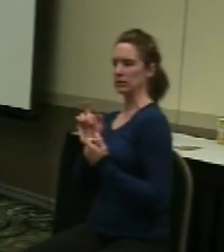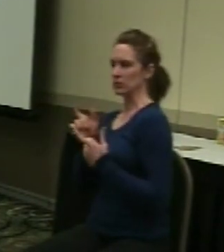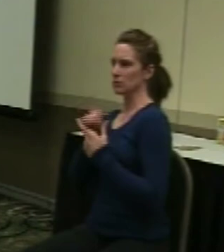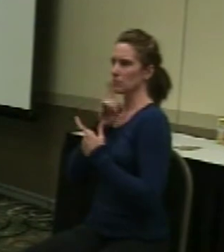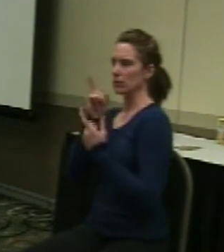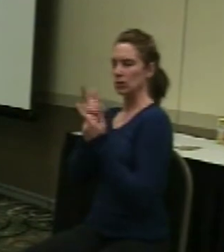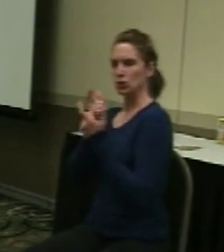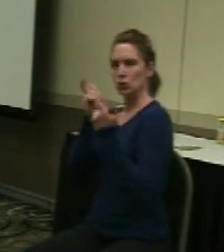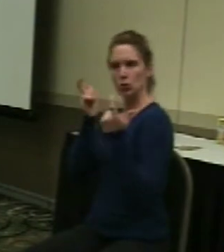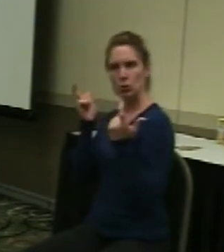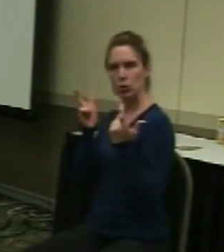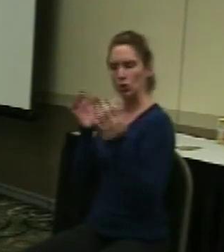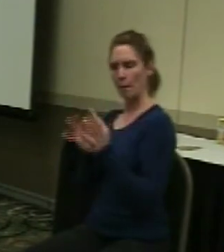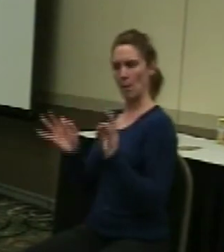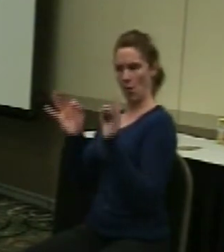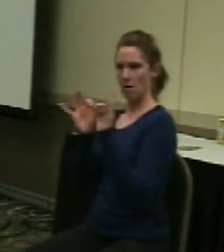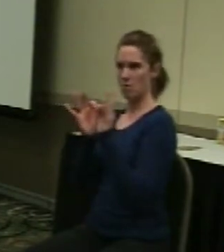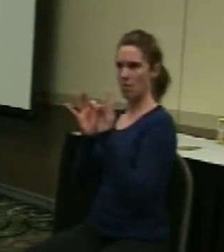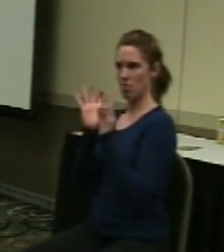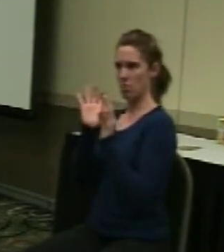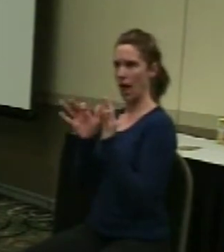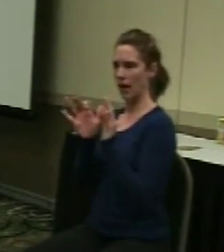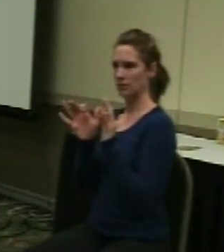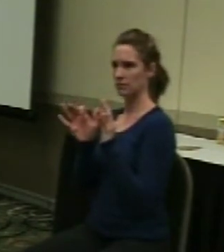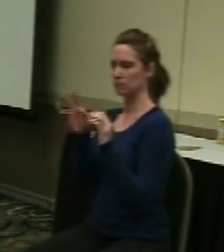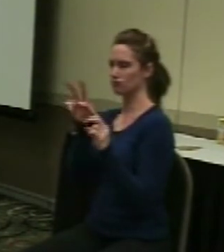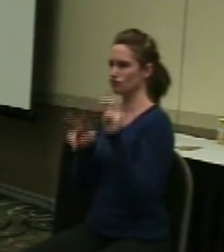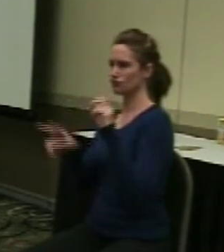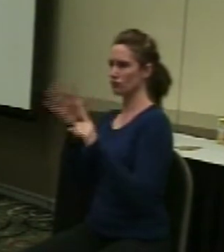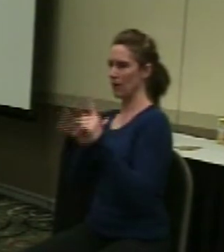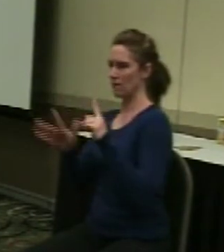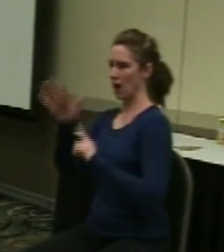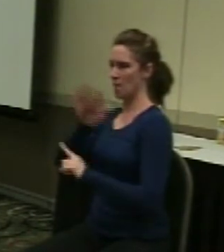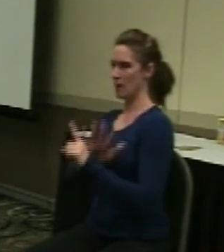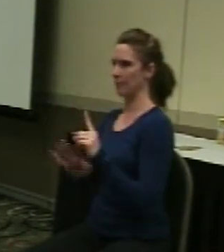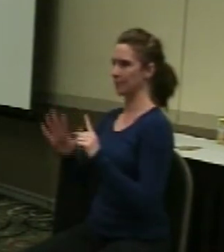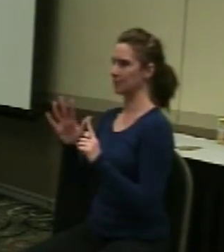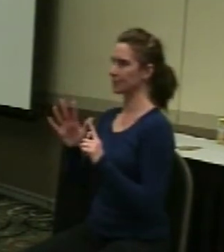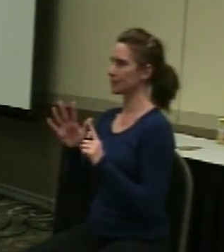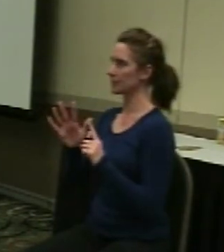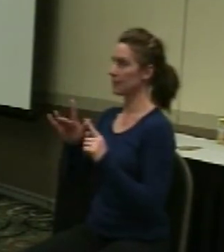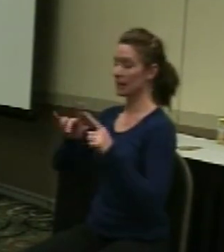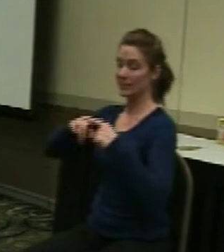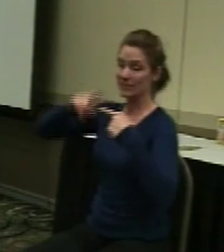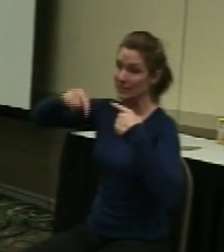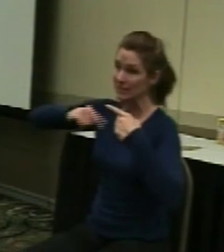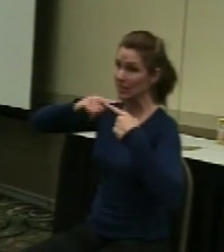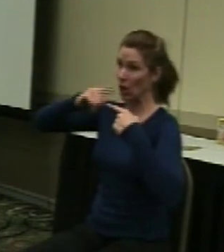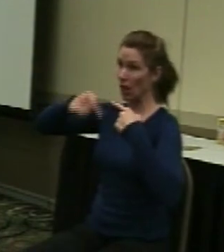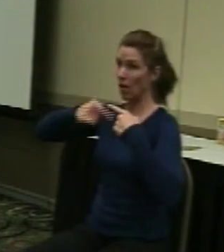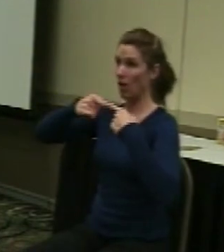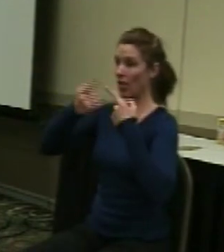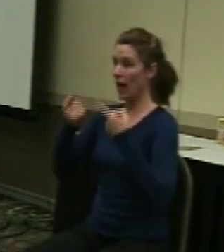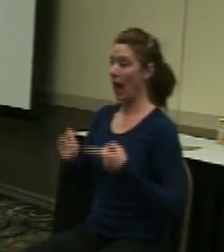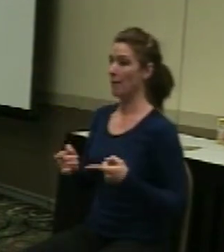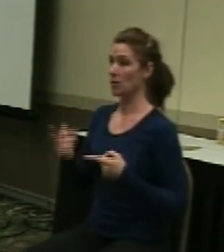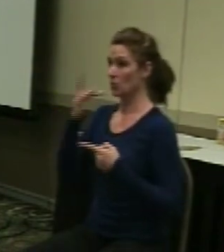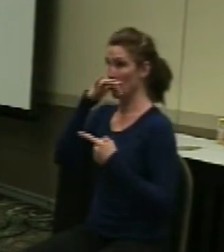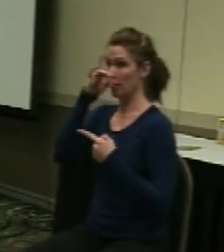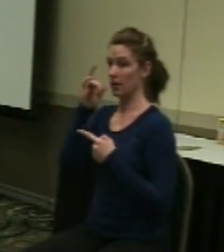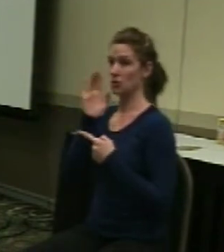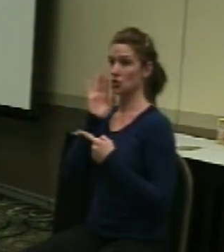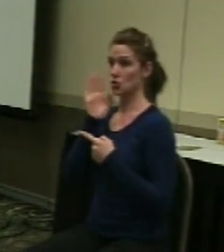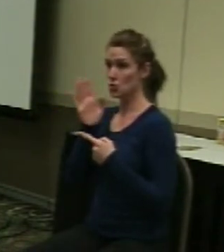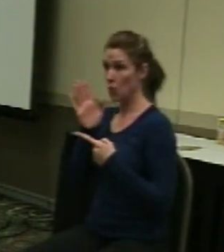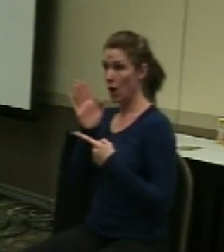step. And by the way, it starts over again then. It's a cyclical kind of thing again, because you will be